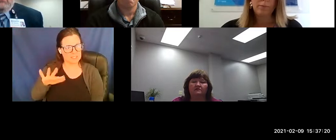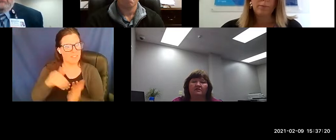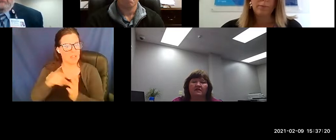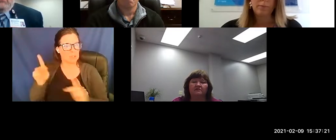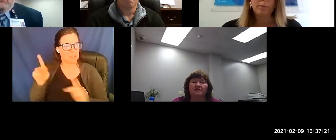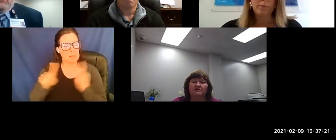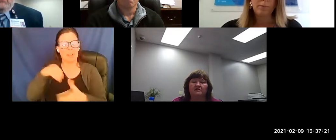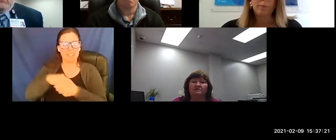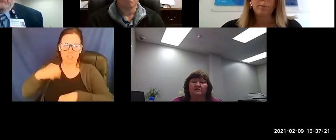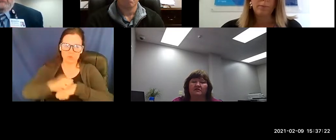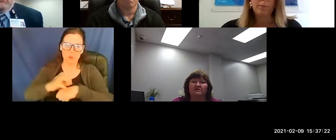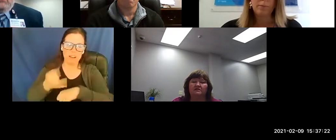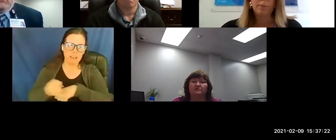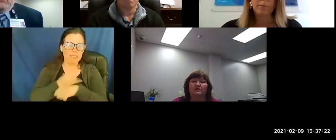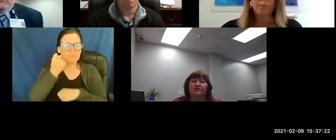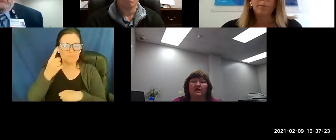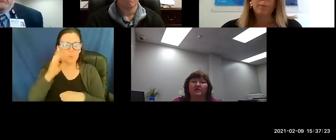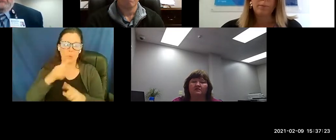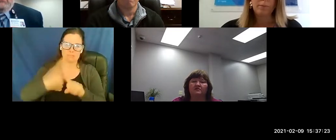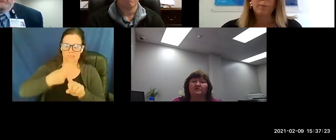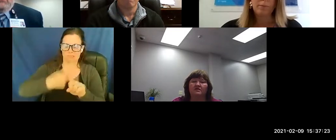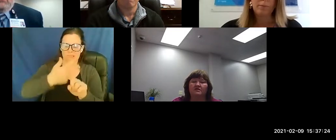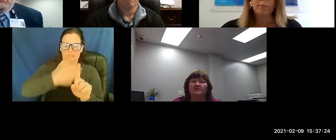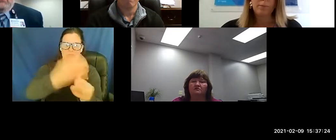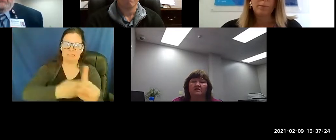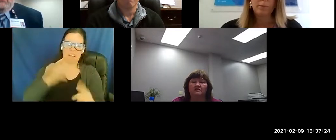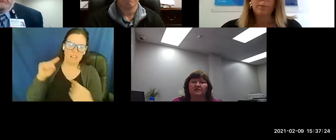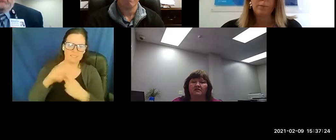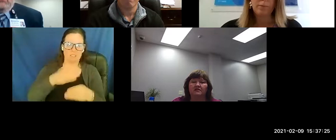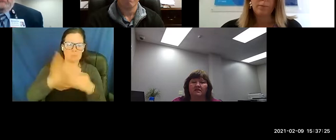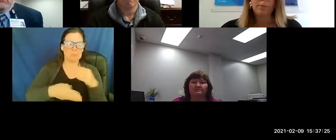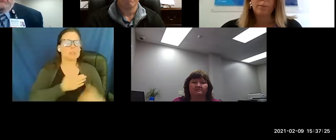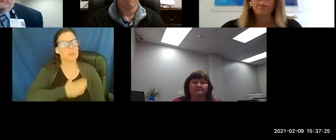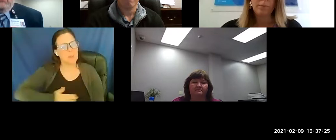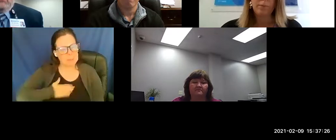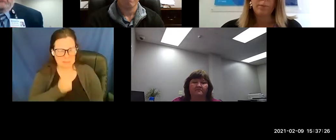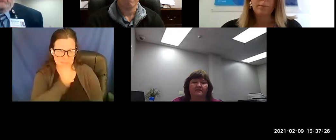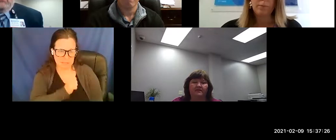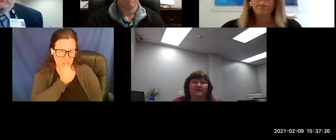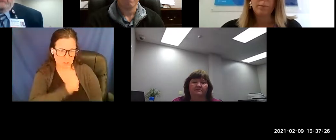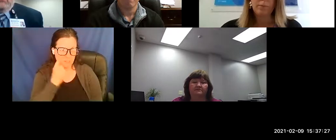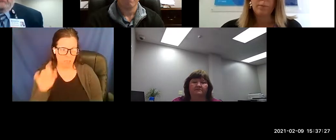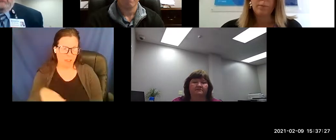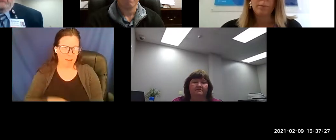it will take months to complete. So we could ask for your continued patience on that.